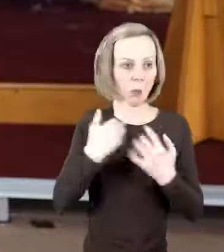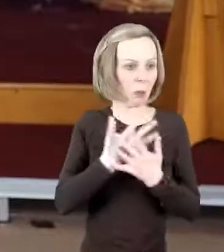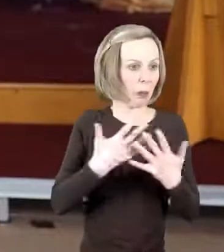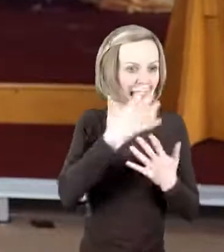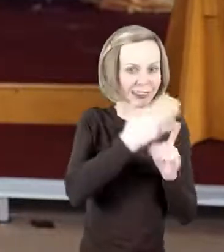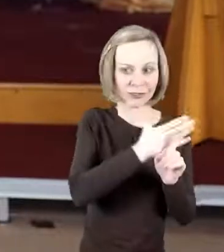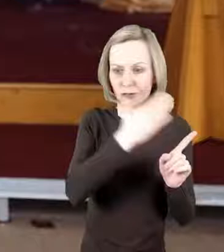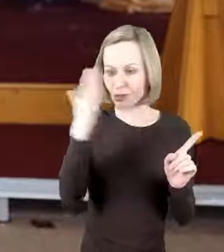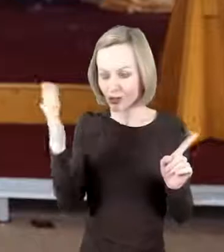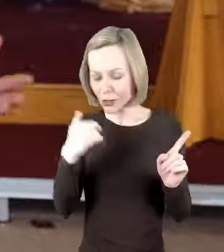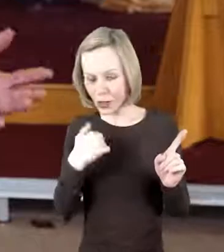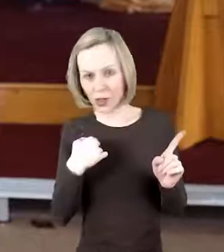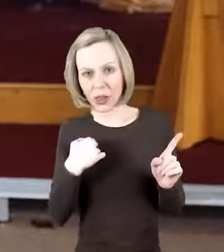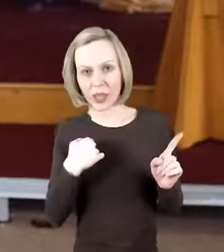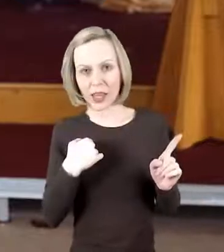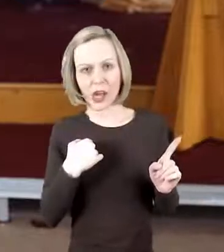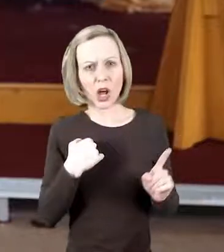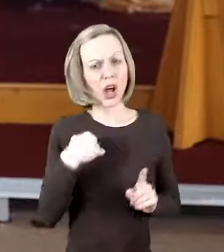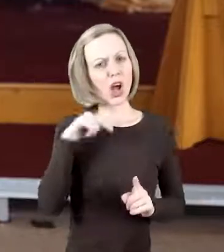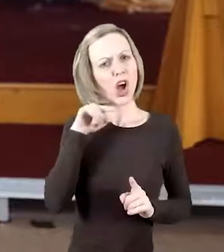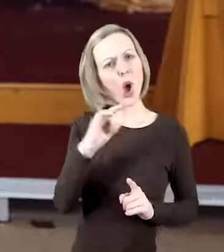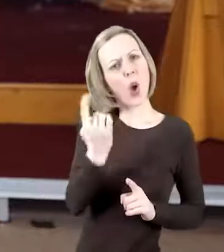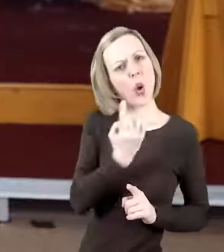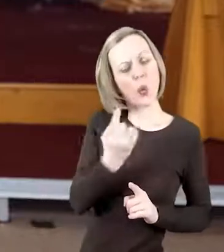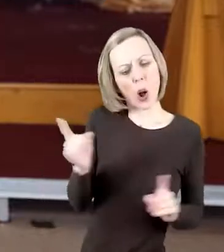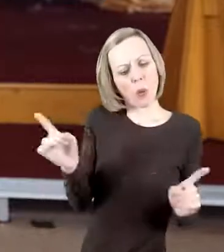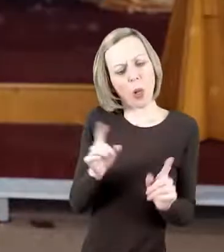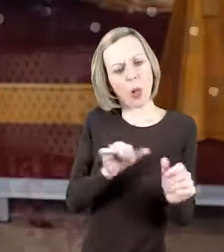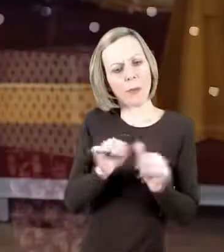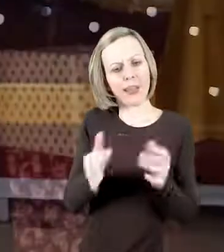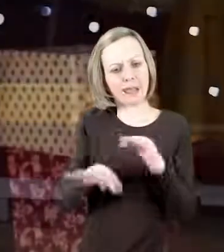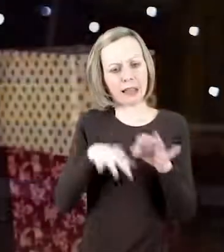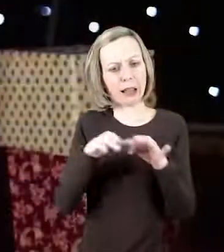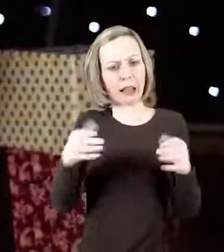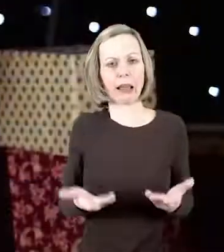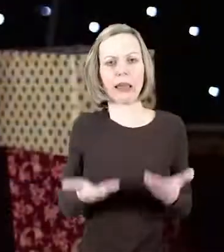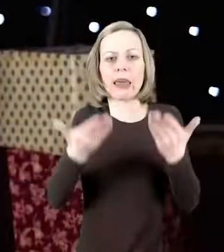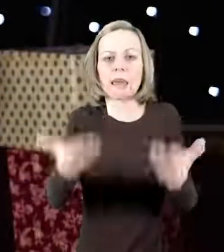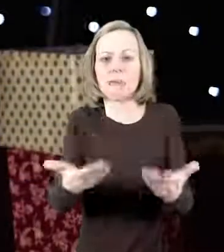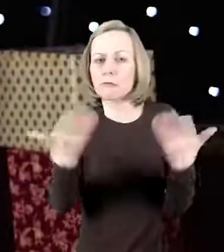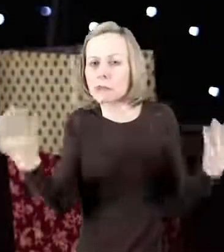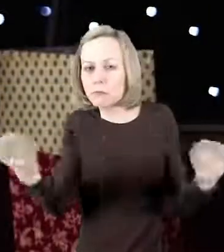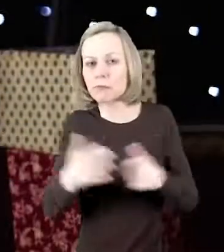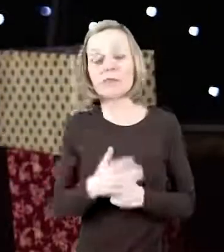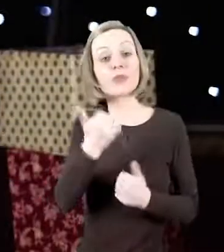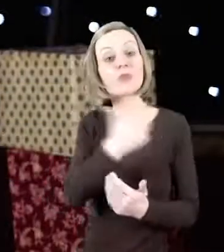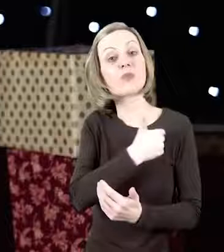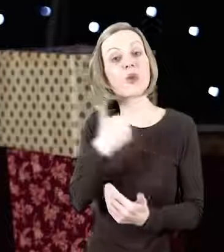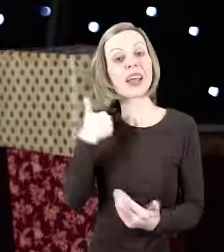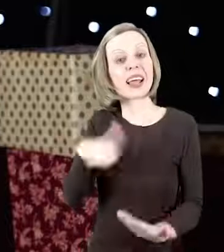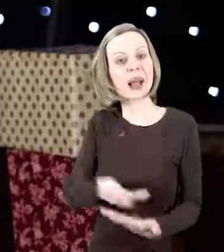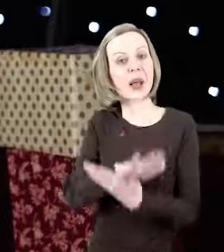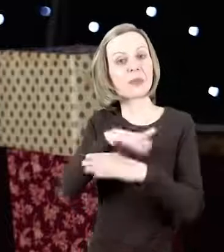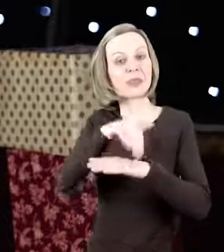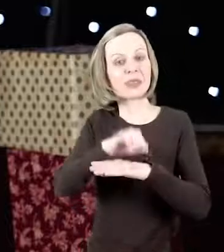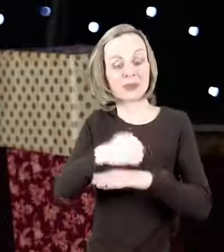are, who and what is the greatest gift of all. Good morning, everybody, and a very happy Christmas. My